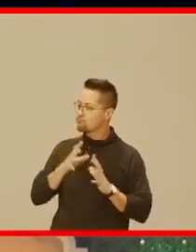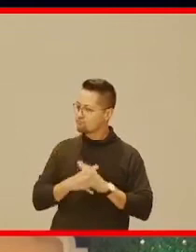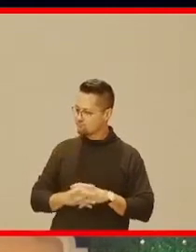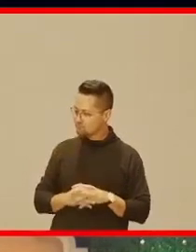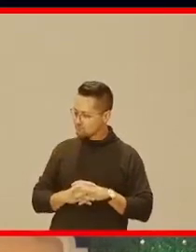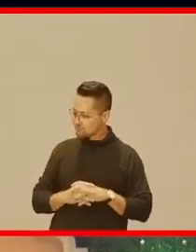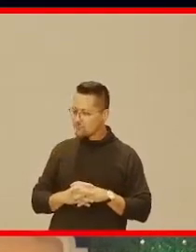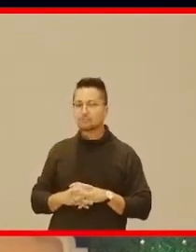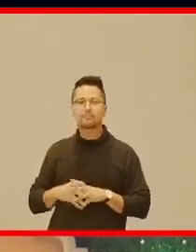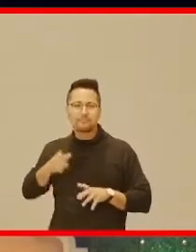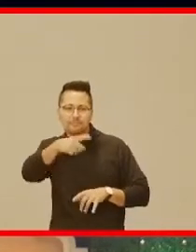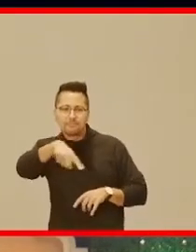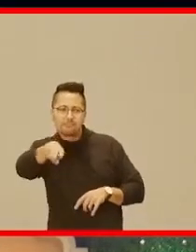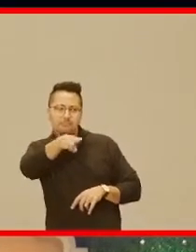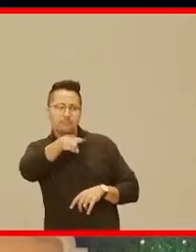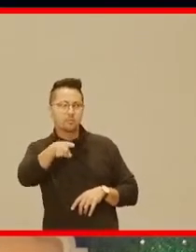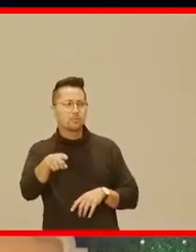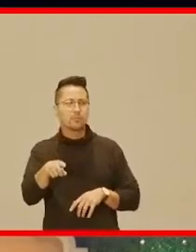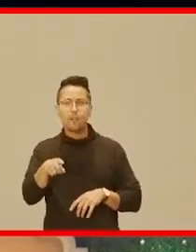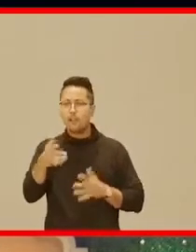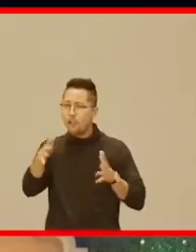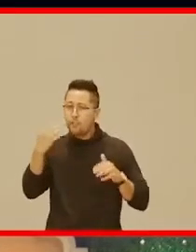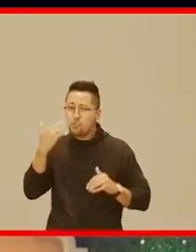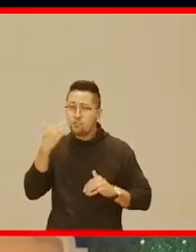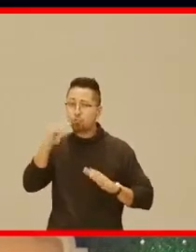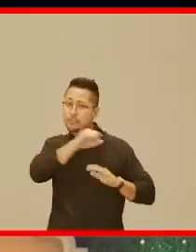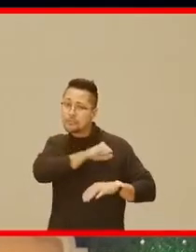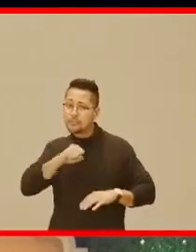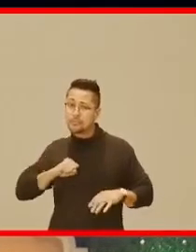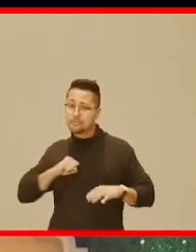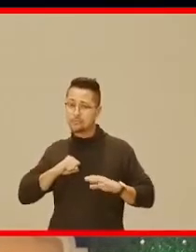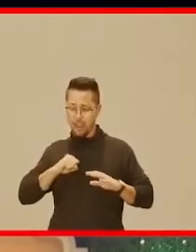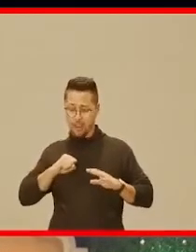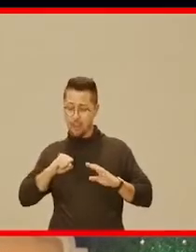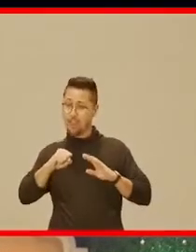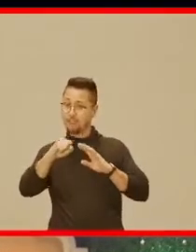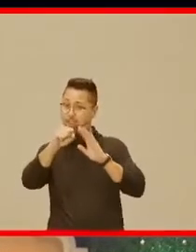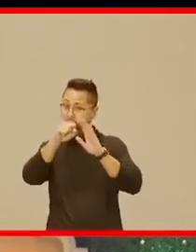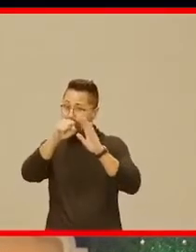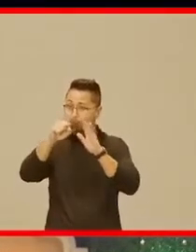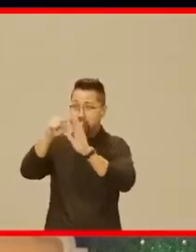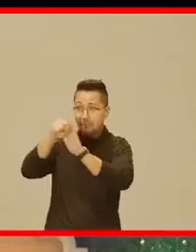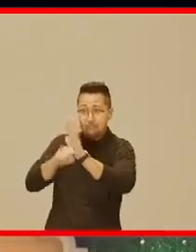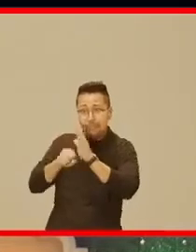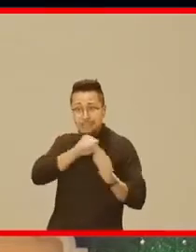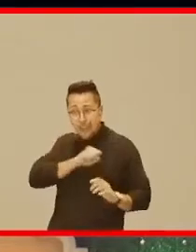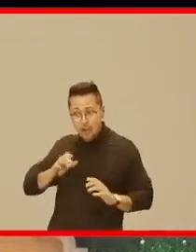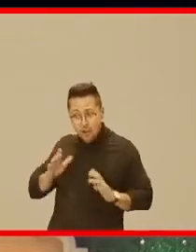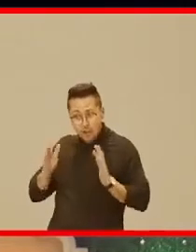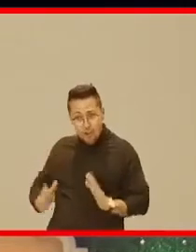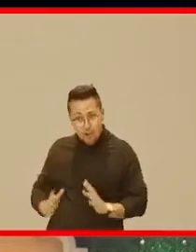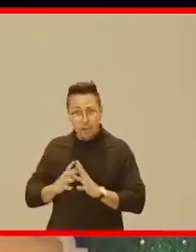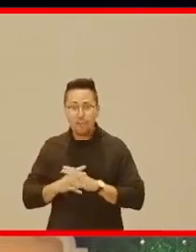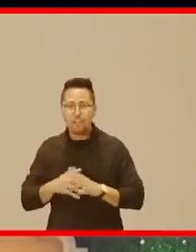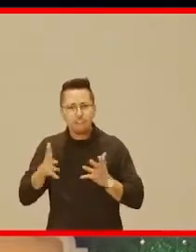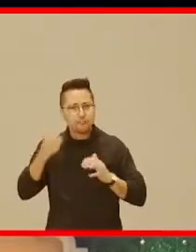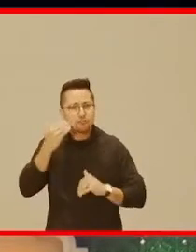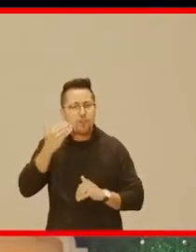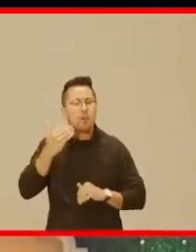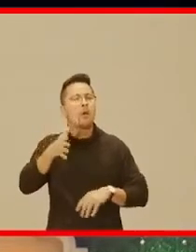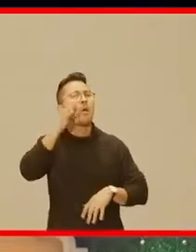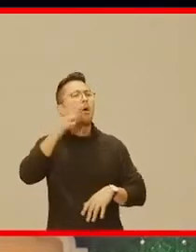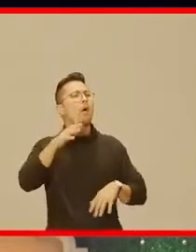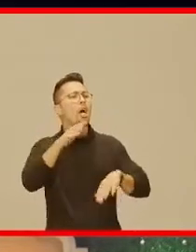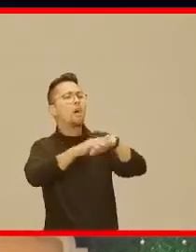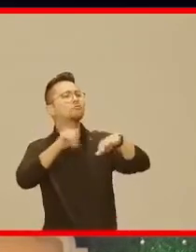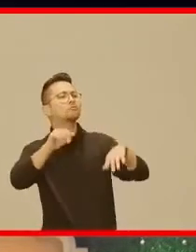Who here knows who their state representative is or their state senator? Who can tell me who your, I'm gonna call out Jeremy.